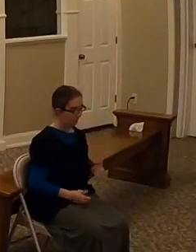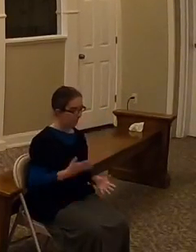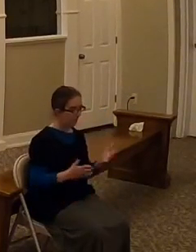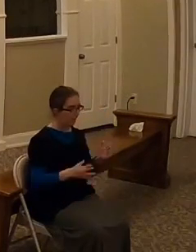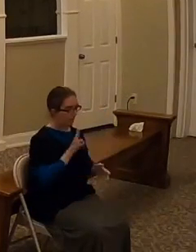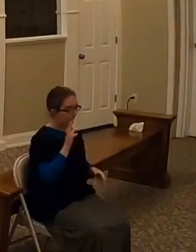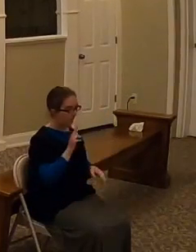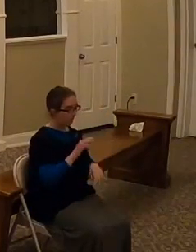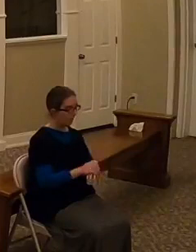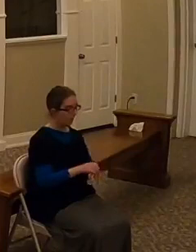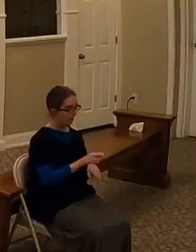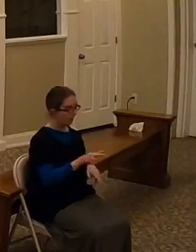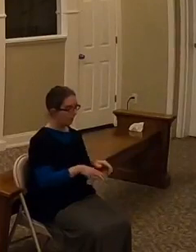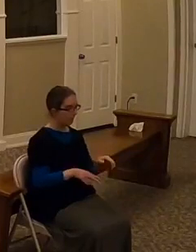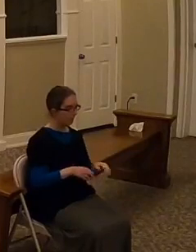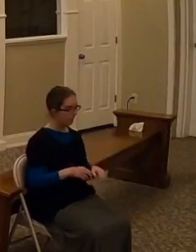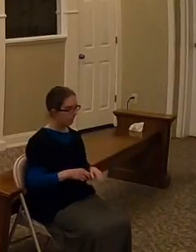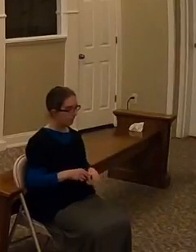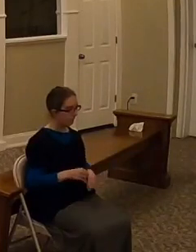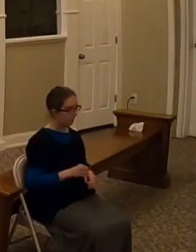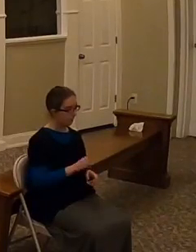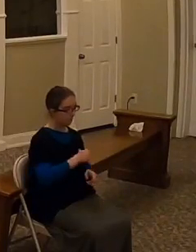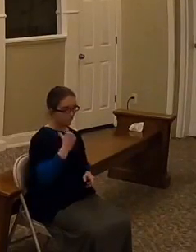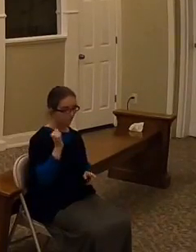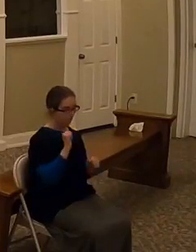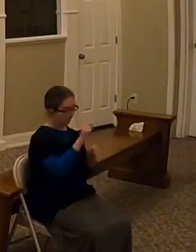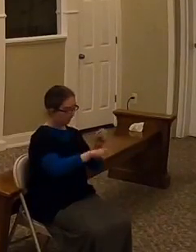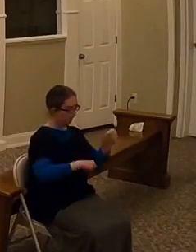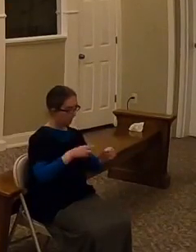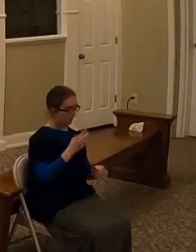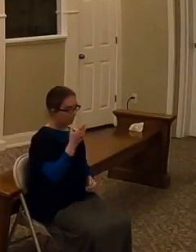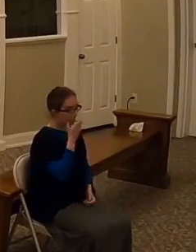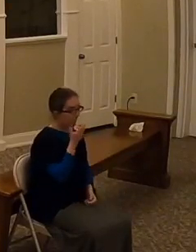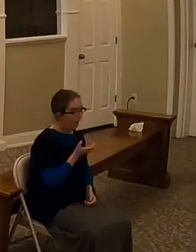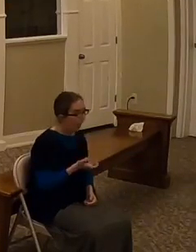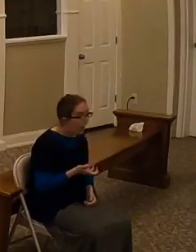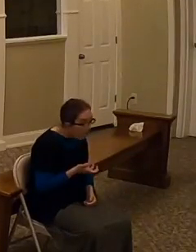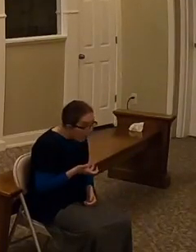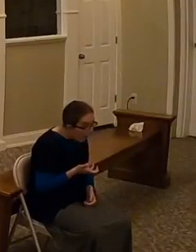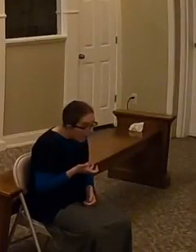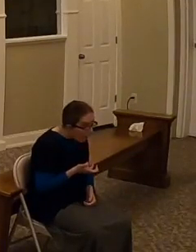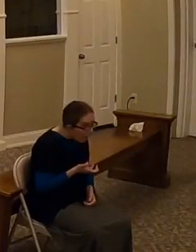They might have walked on to the land. Left all them other fishermen in the boat with their mouths open.